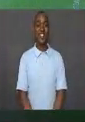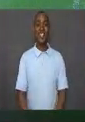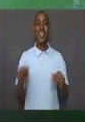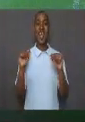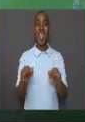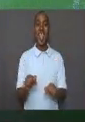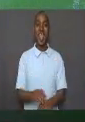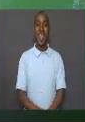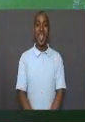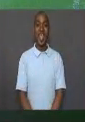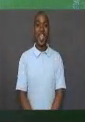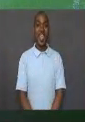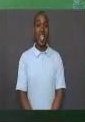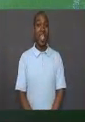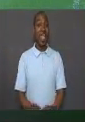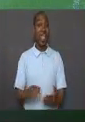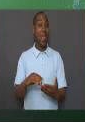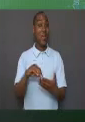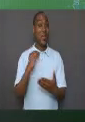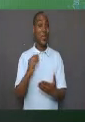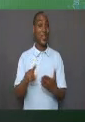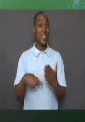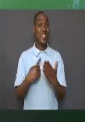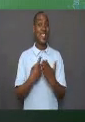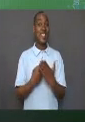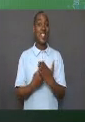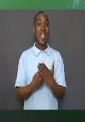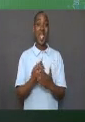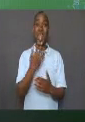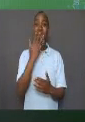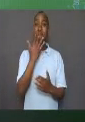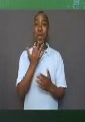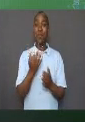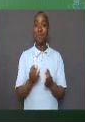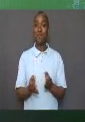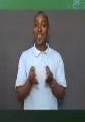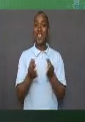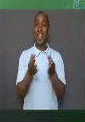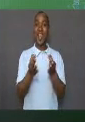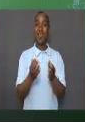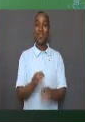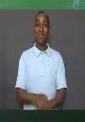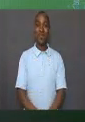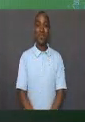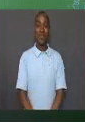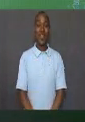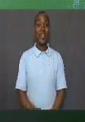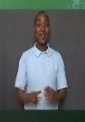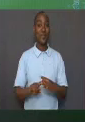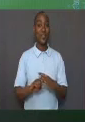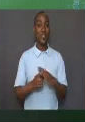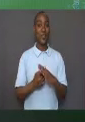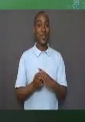Today, we are going to learn about blood transfusions. We will begin